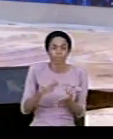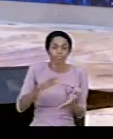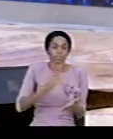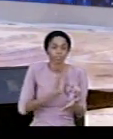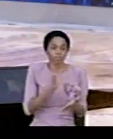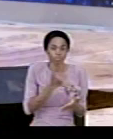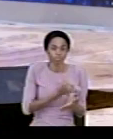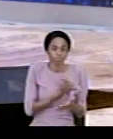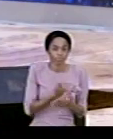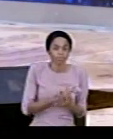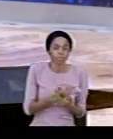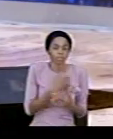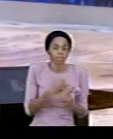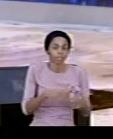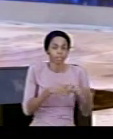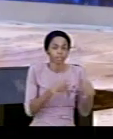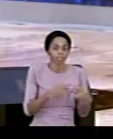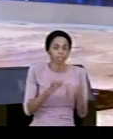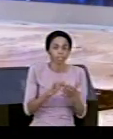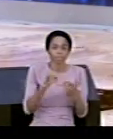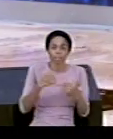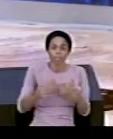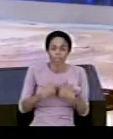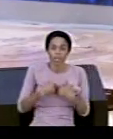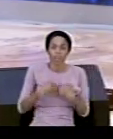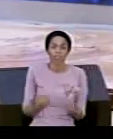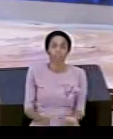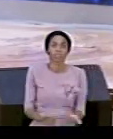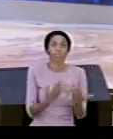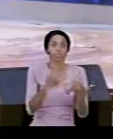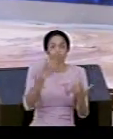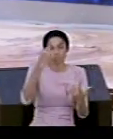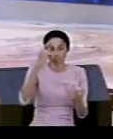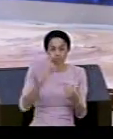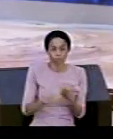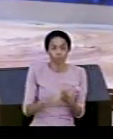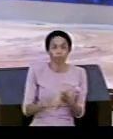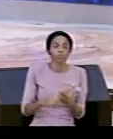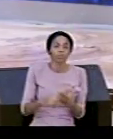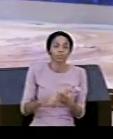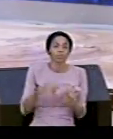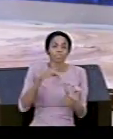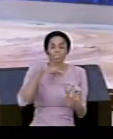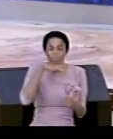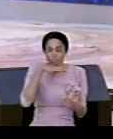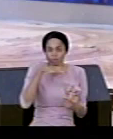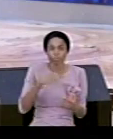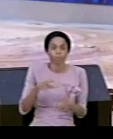have exercised with covetous practices. Look at this.